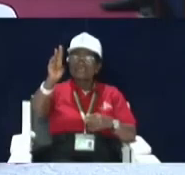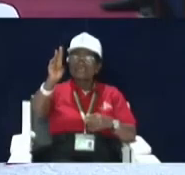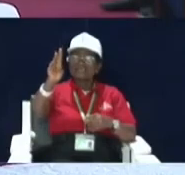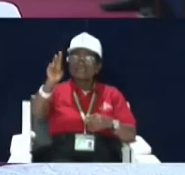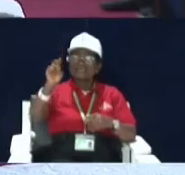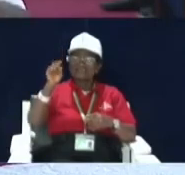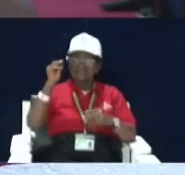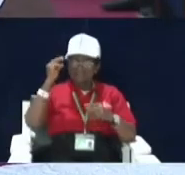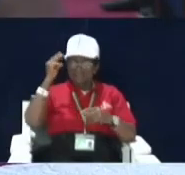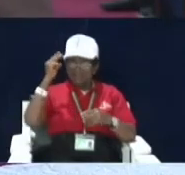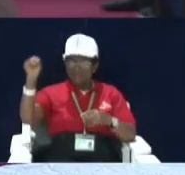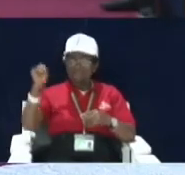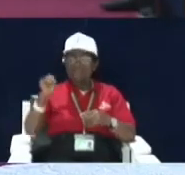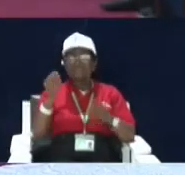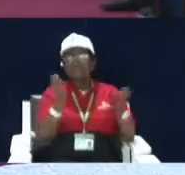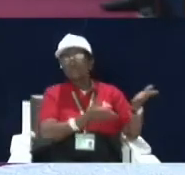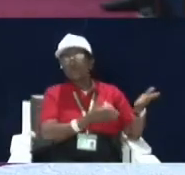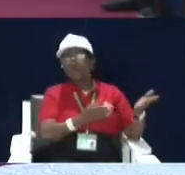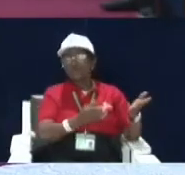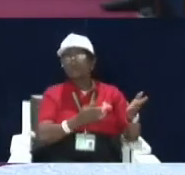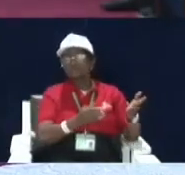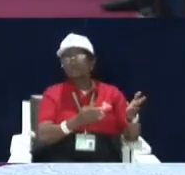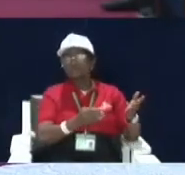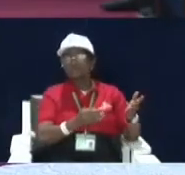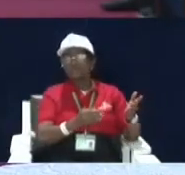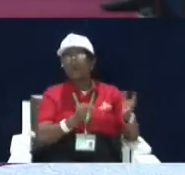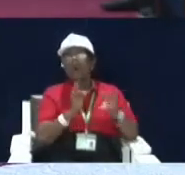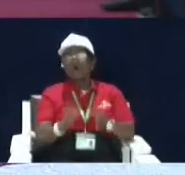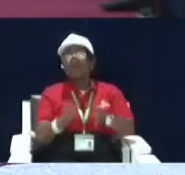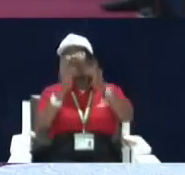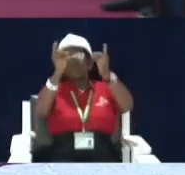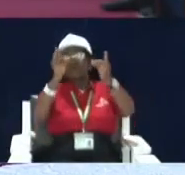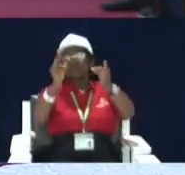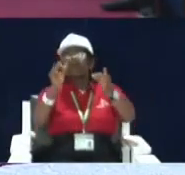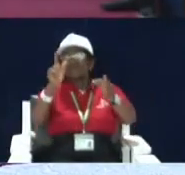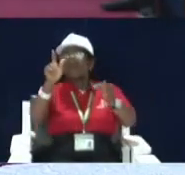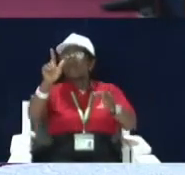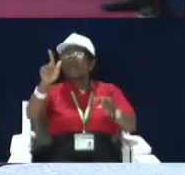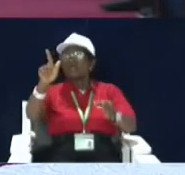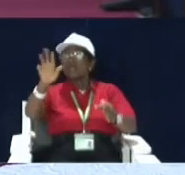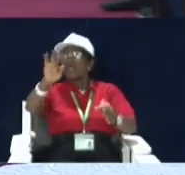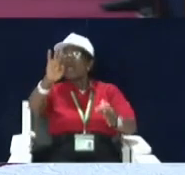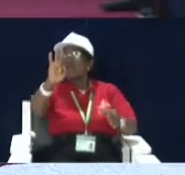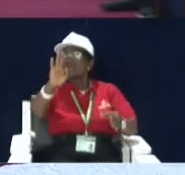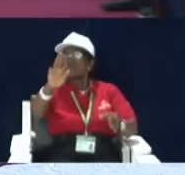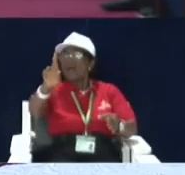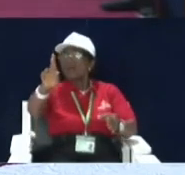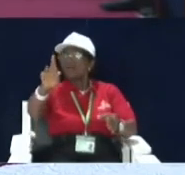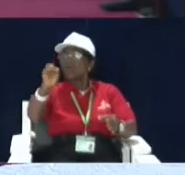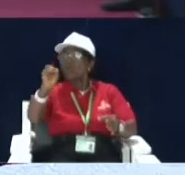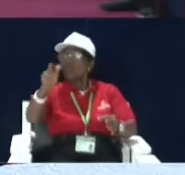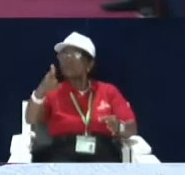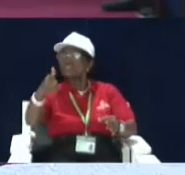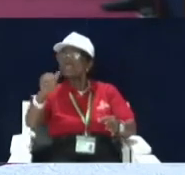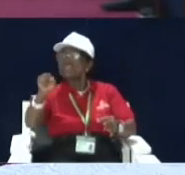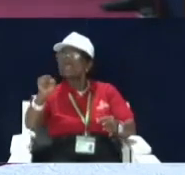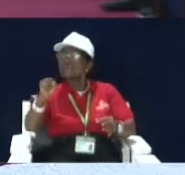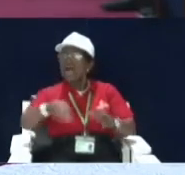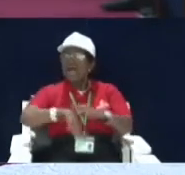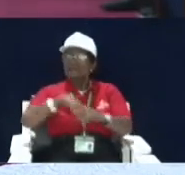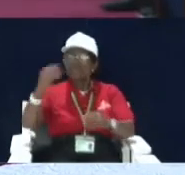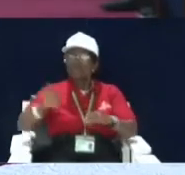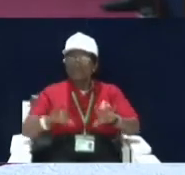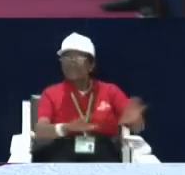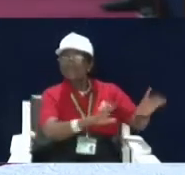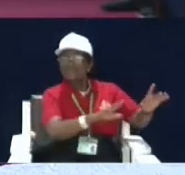Moses brought forth frogs out of the rivers. And the magician said, oh, we can